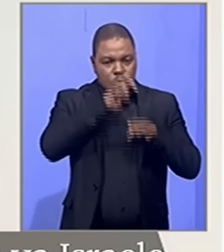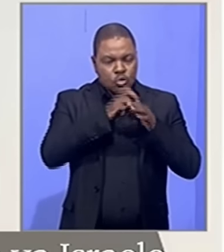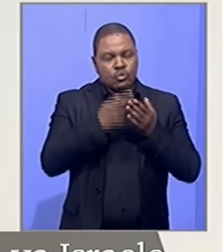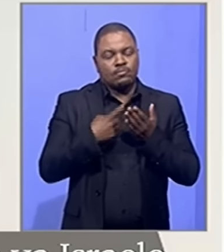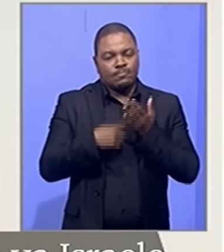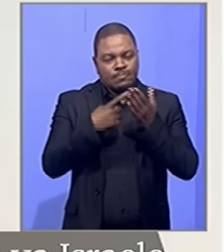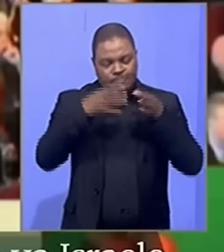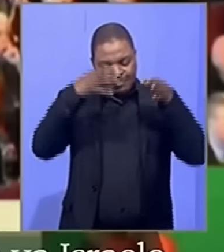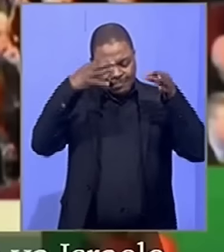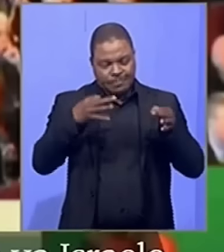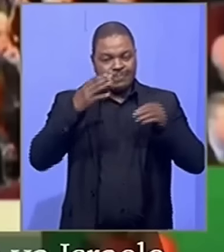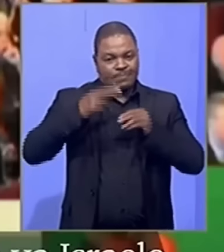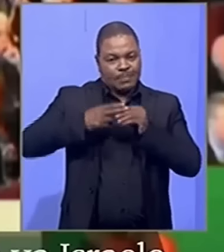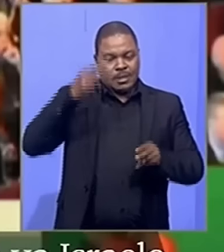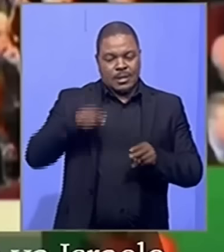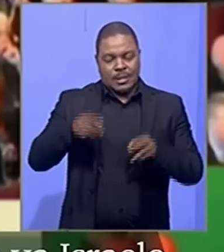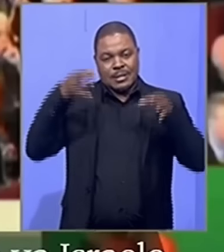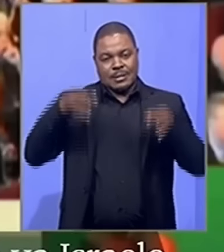the resolution.